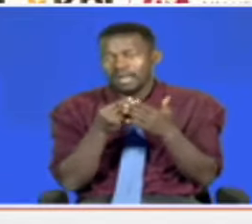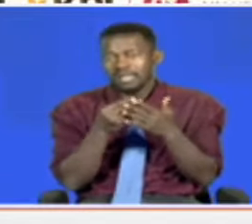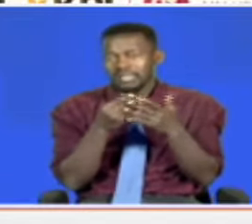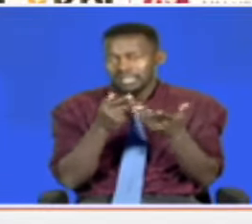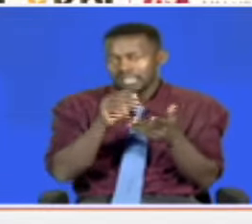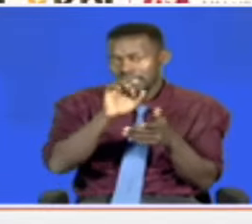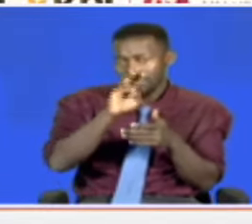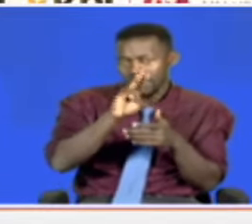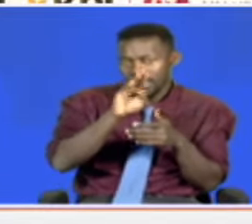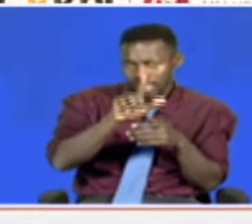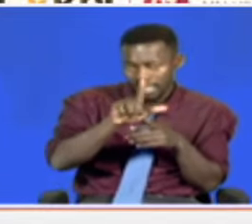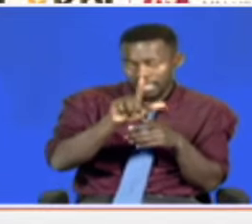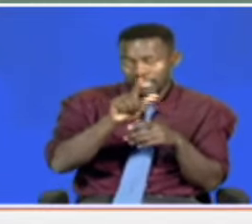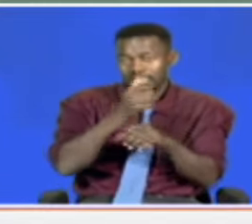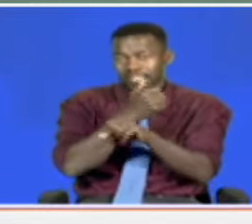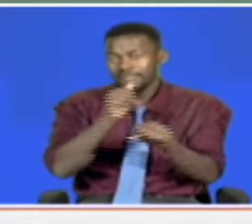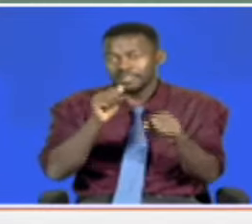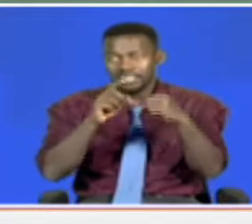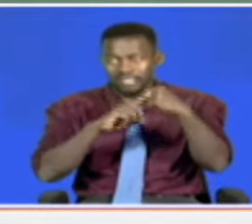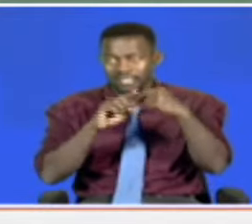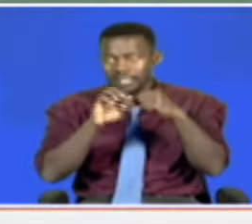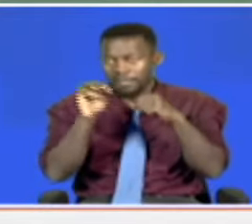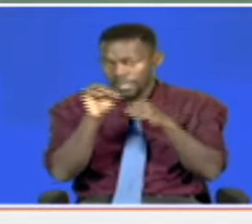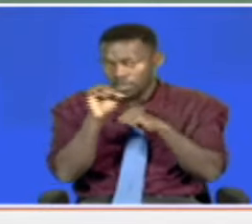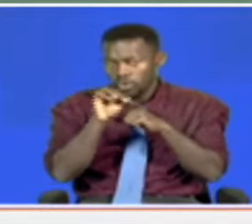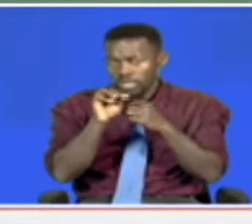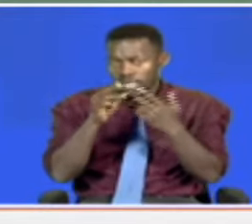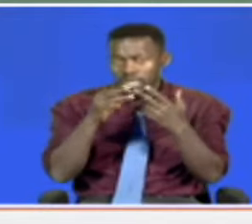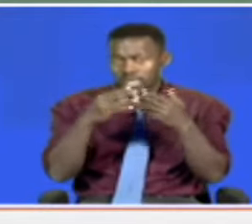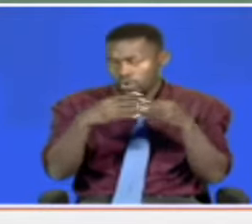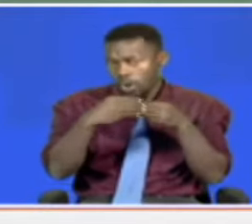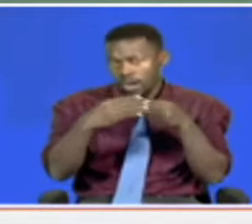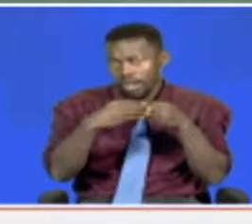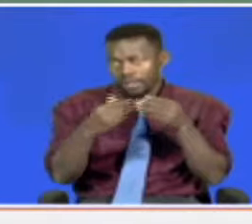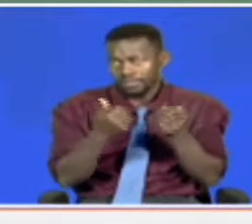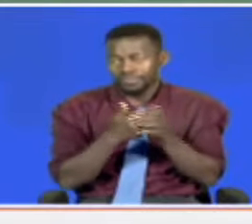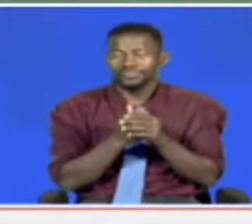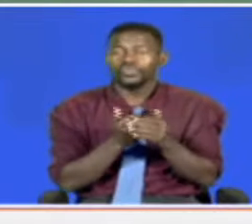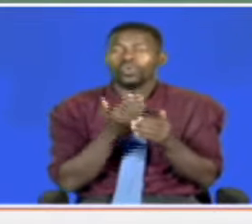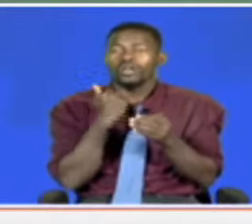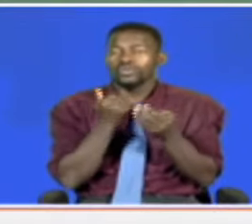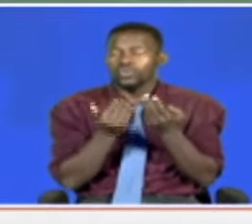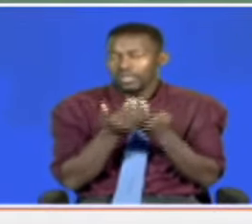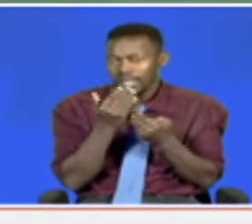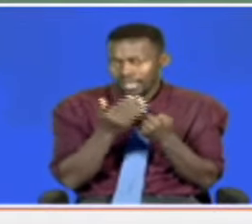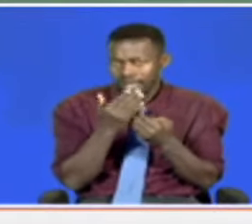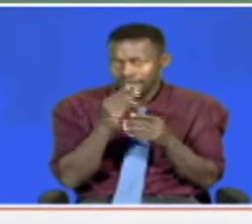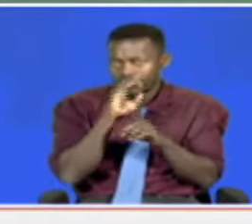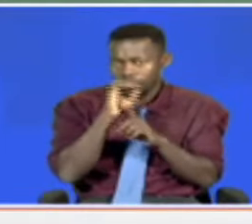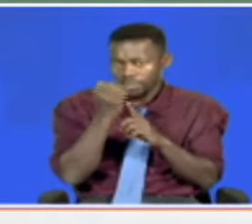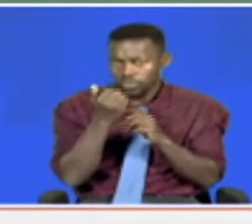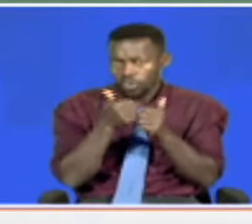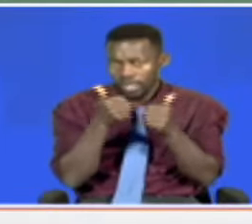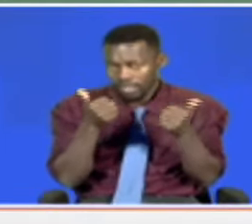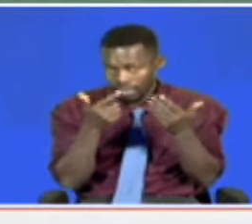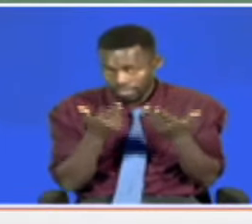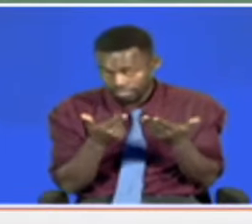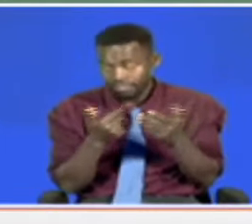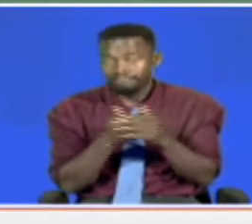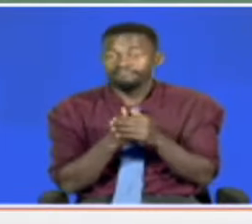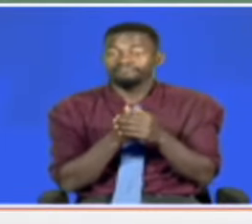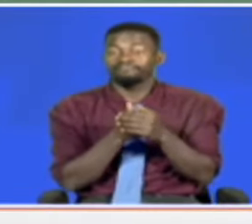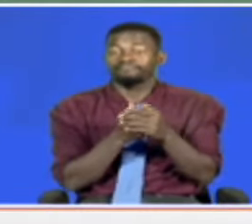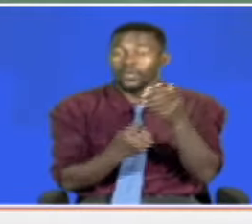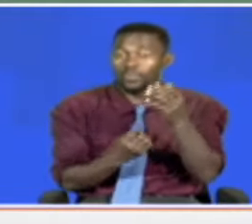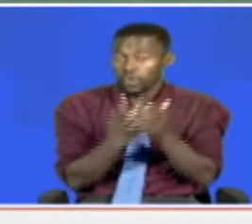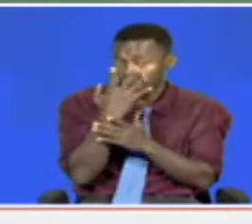about $6 million. We want to be carbon neutral, which means that we are taking care of the environment. Just by installing this space,